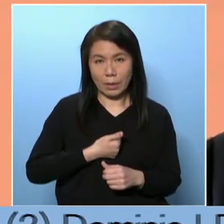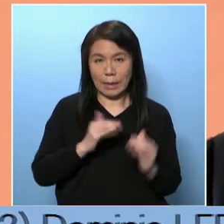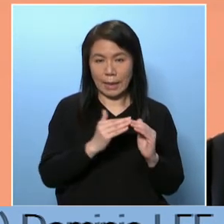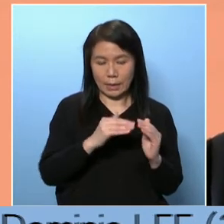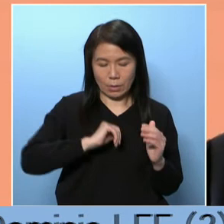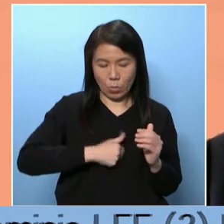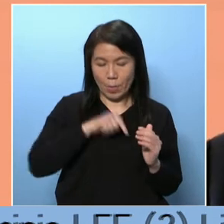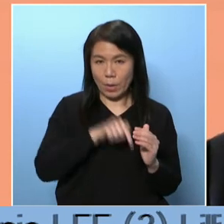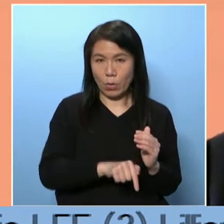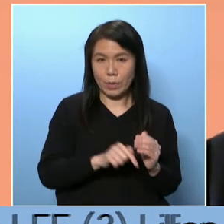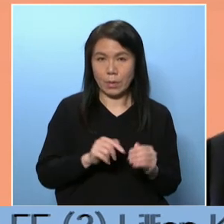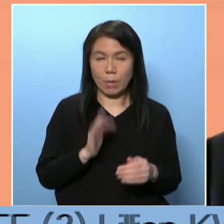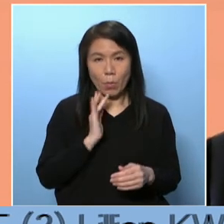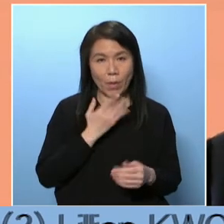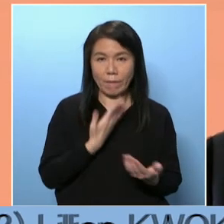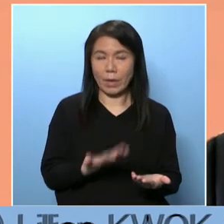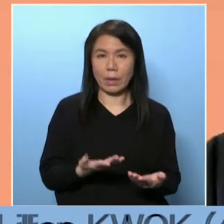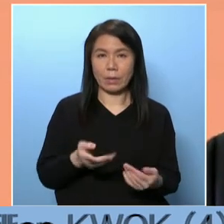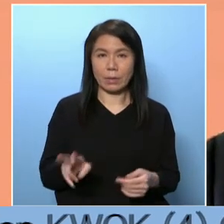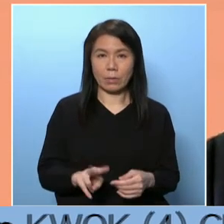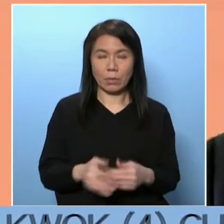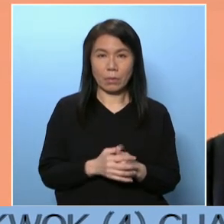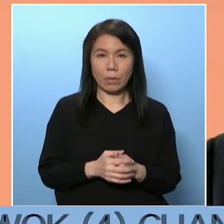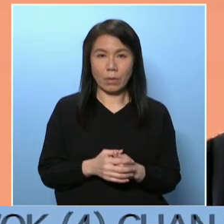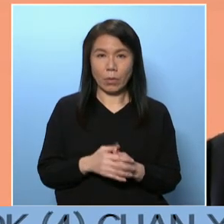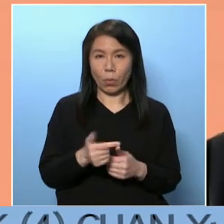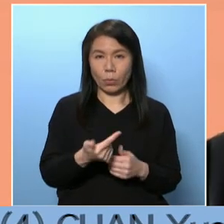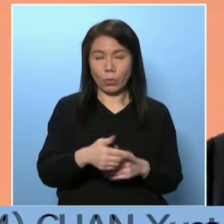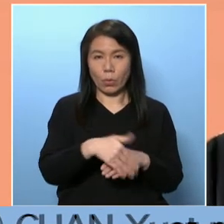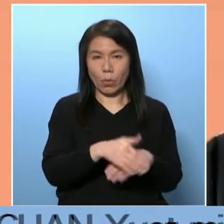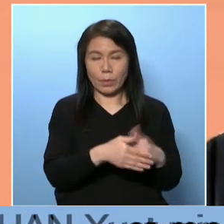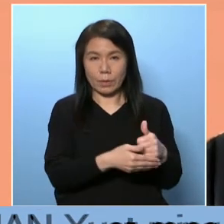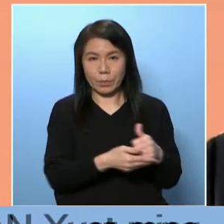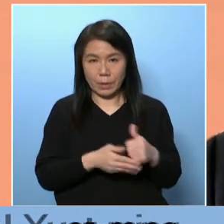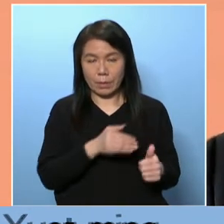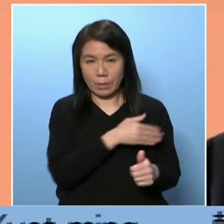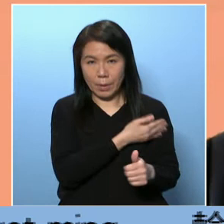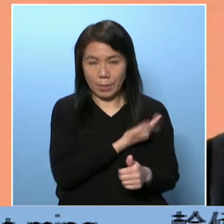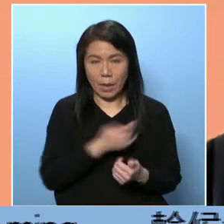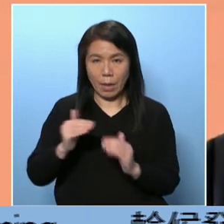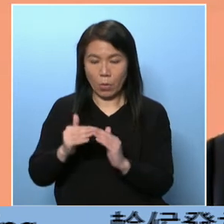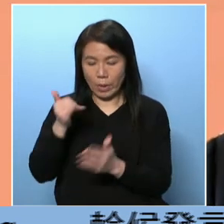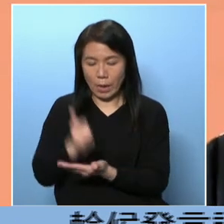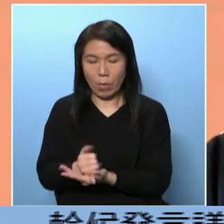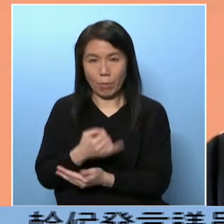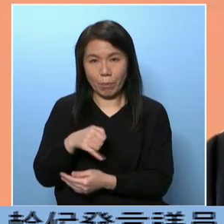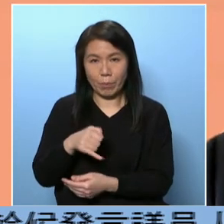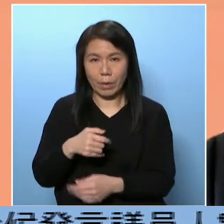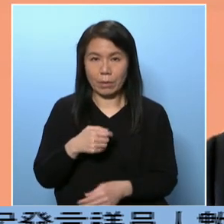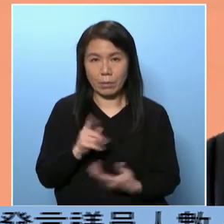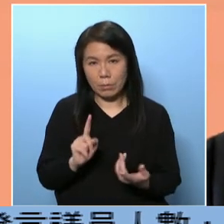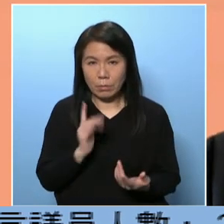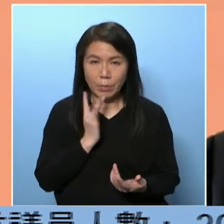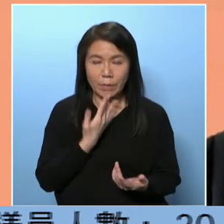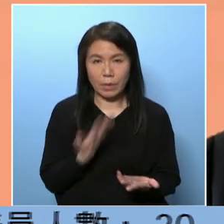against them. Well, for Hong Kong employers, nothing can be done about it because many foreign domestic helpers, even if you ask them to